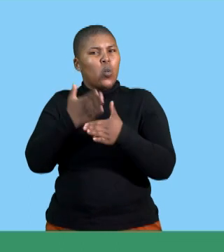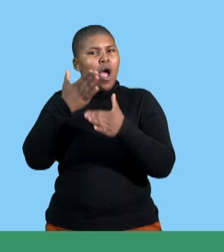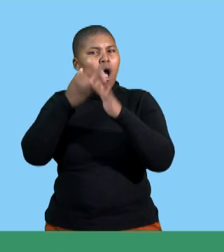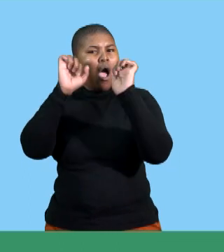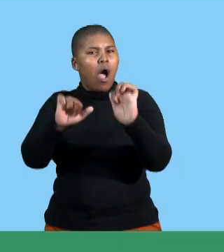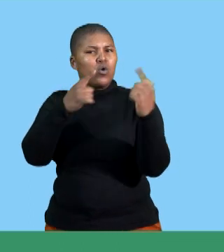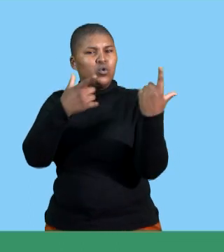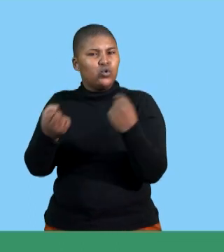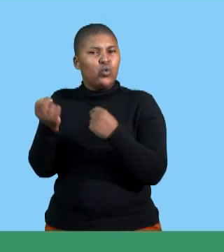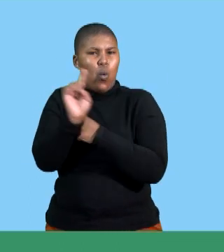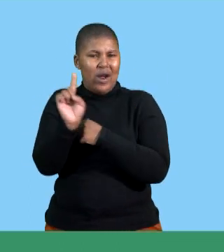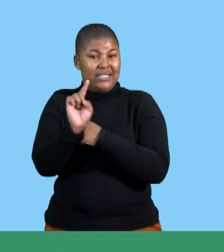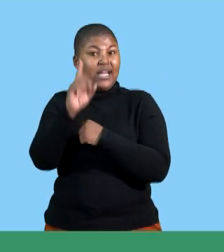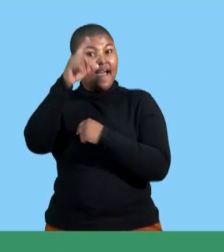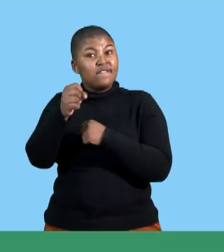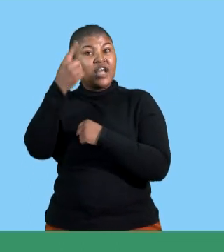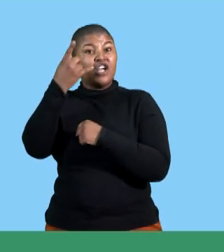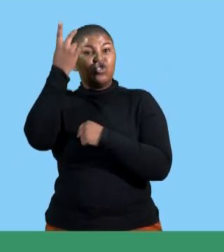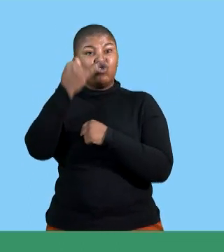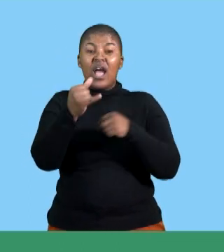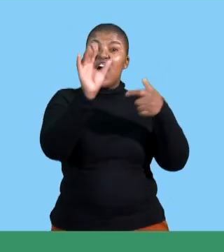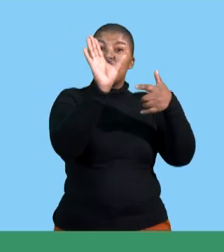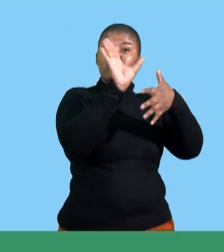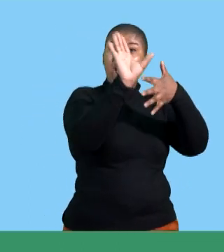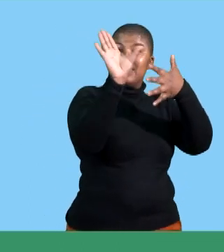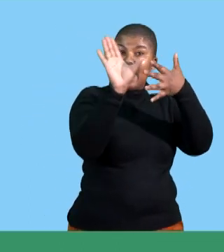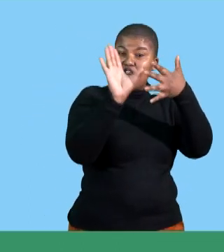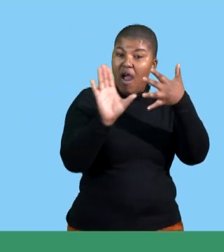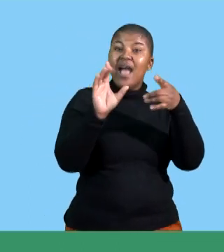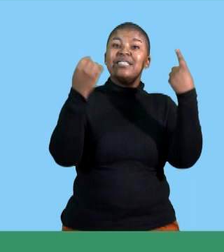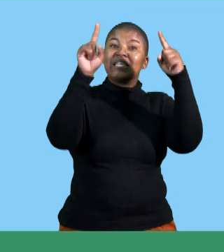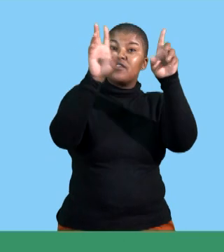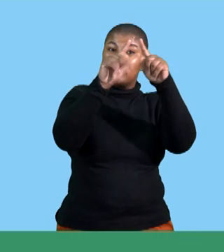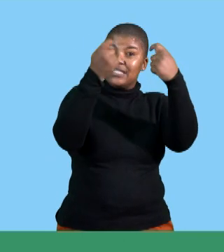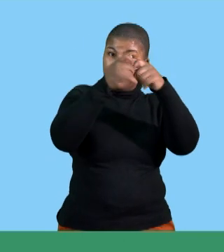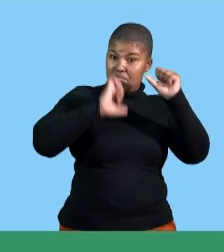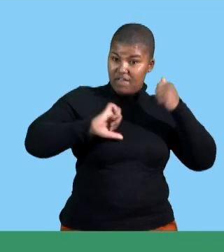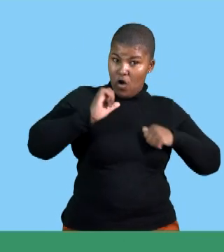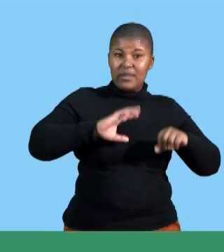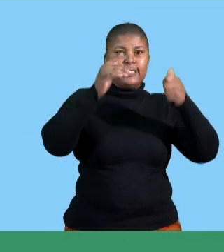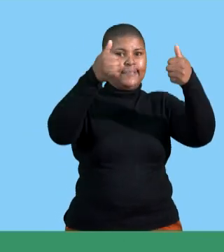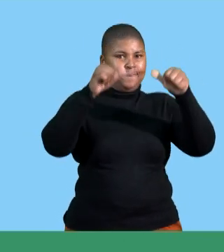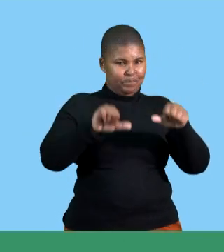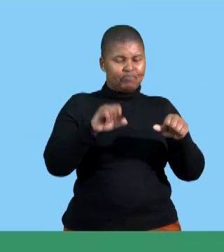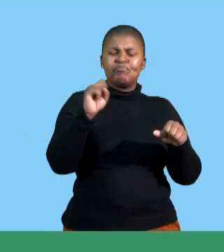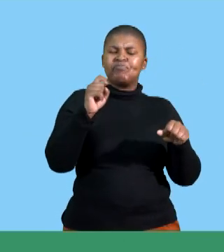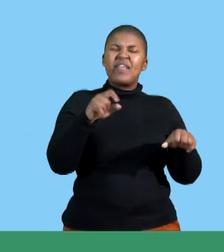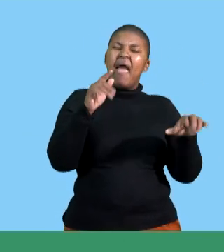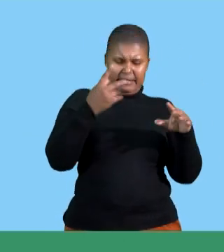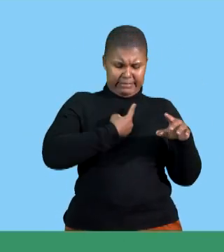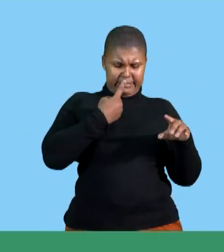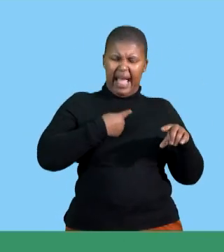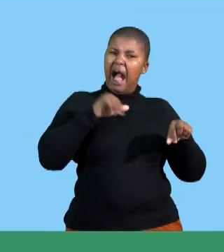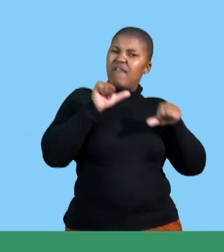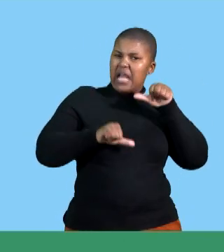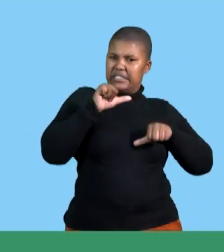we did in detail. We first looked at the criteria for successful team performance. We then followed by assessment of